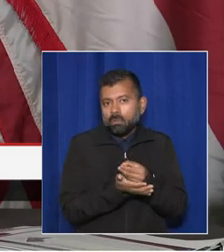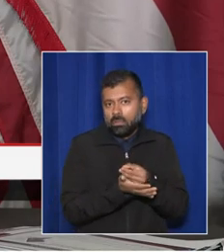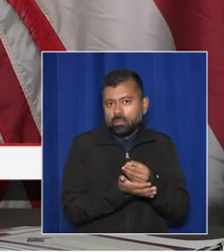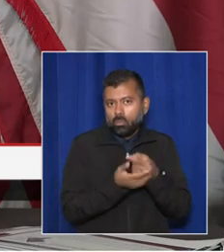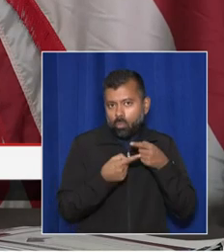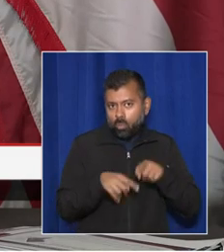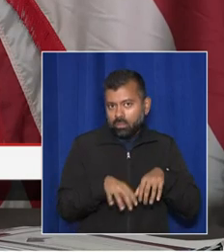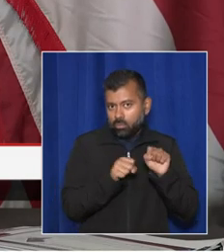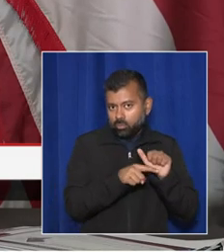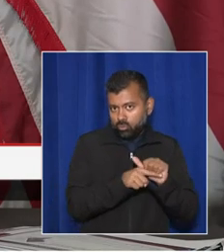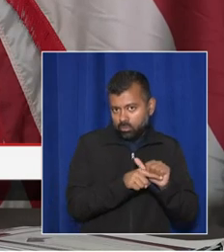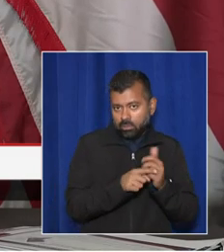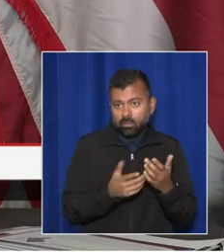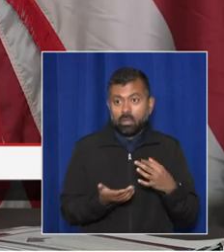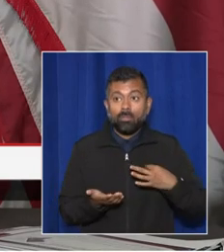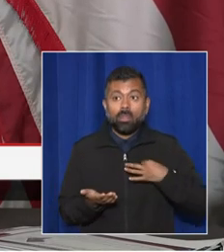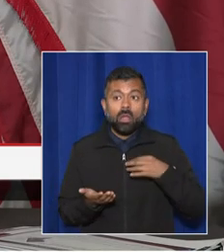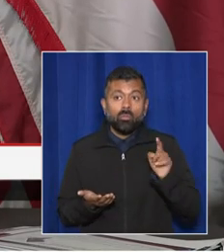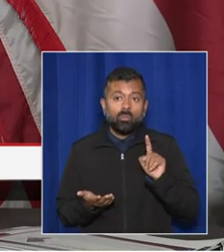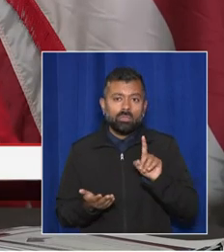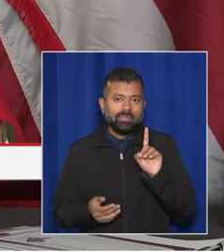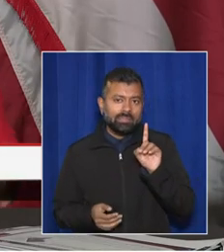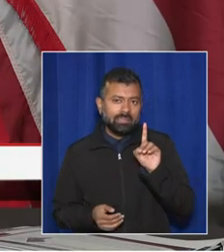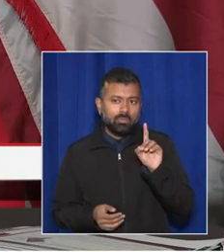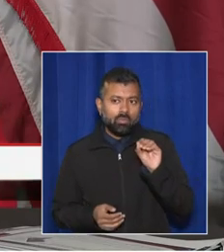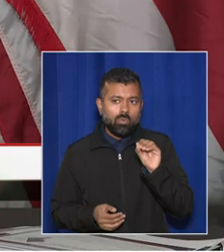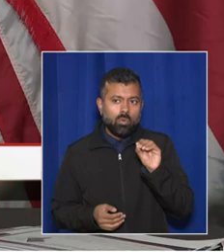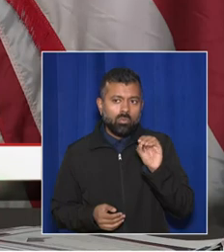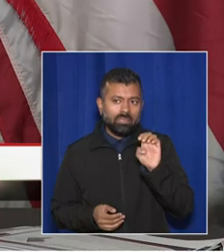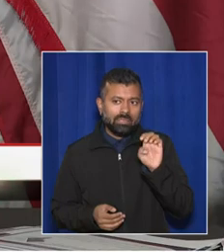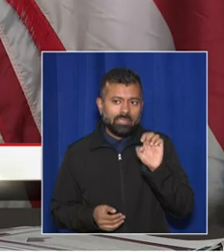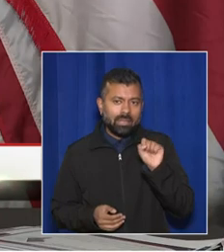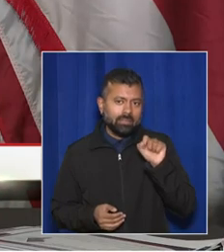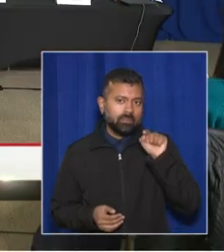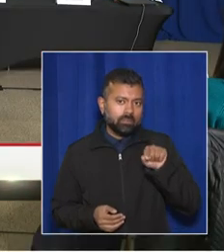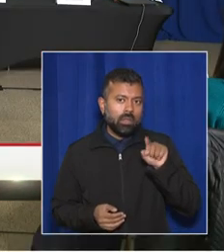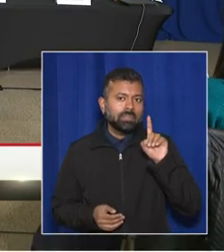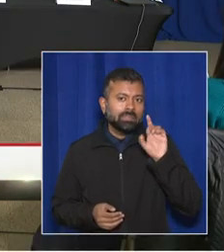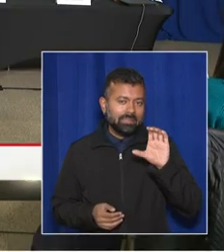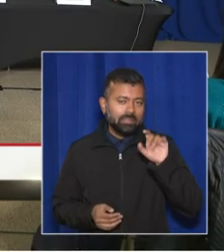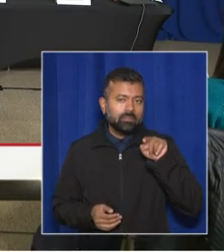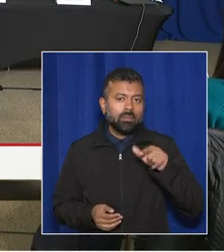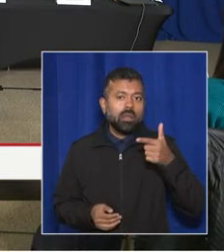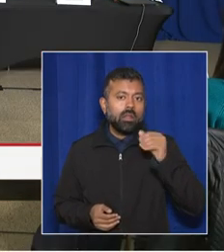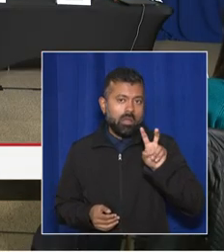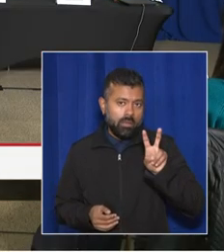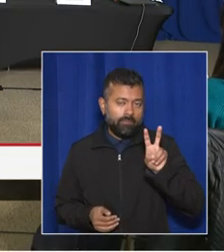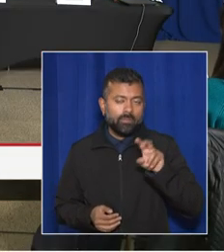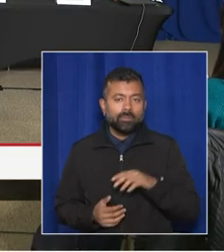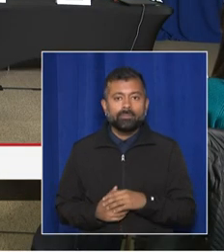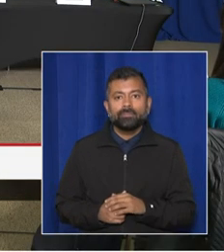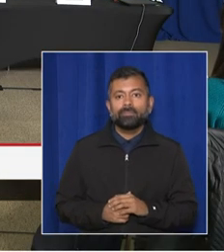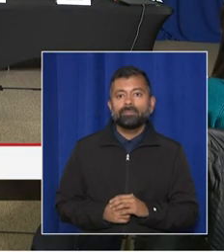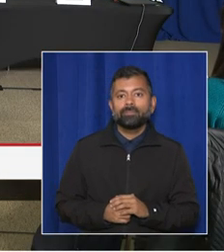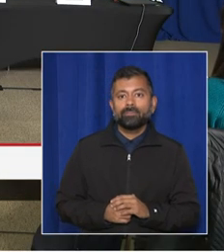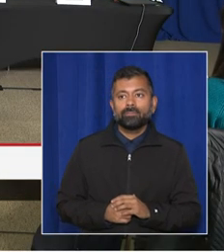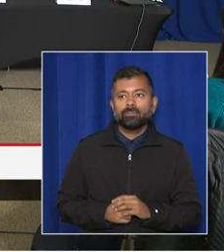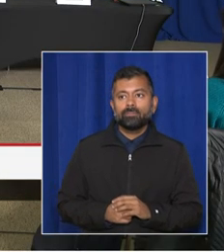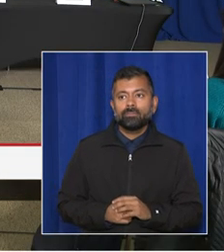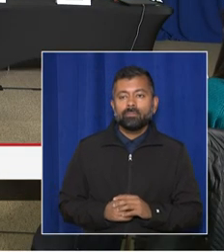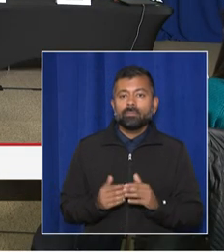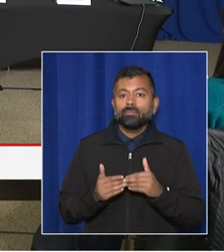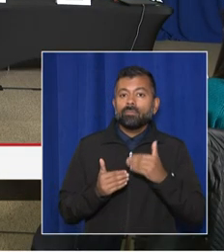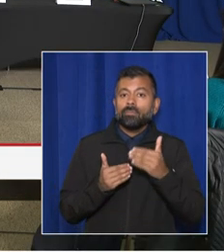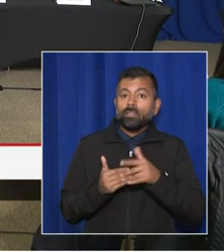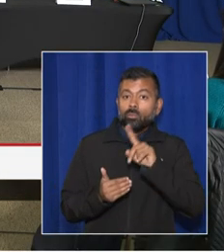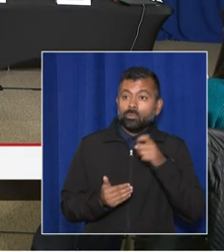DOES.dc.gov has our DC Infrastructure Academy enrollment information. Okay, next question. Thank you. Our next question is from Malik, a Ward 2 resident. Go ahead, Malik,